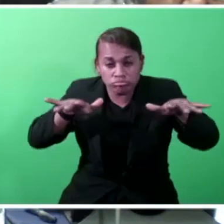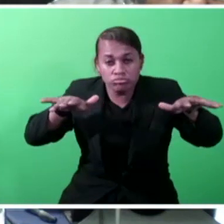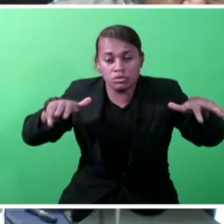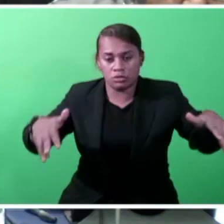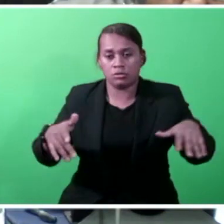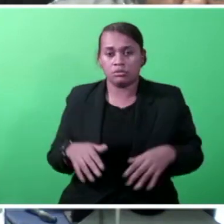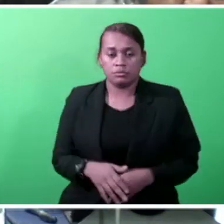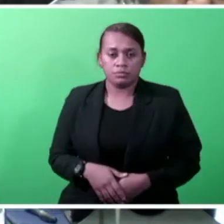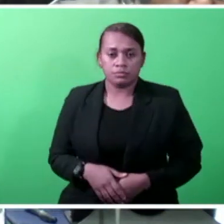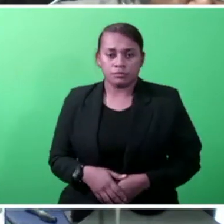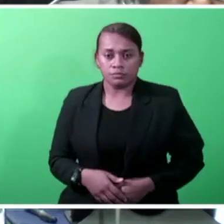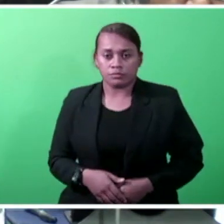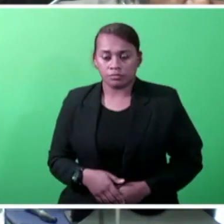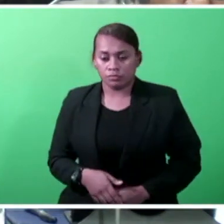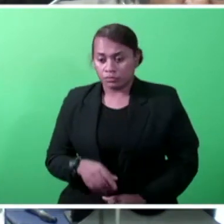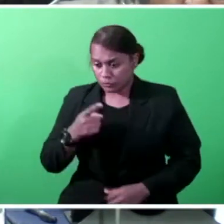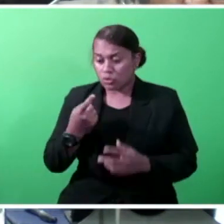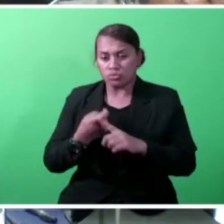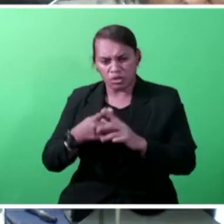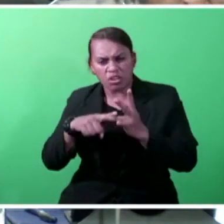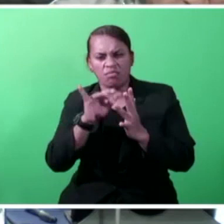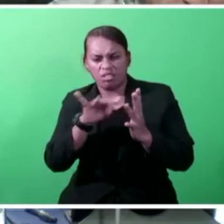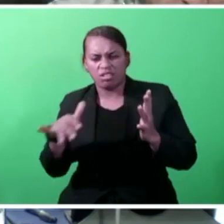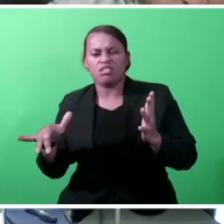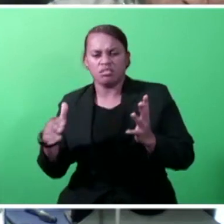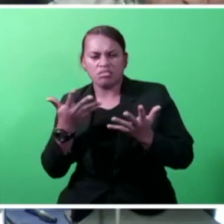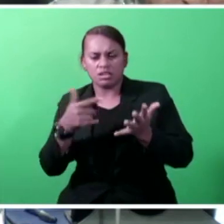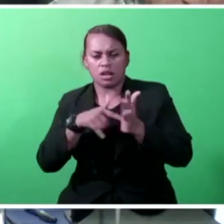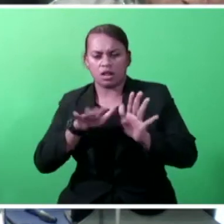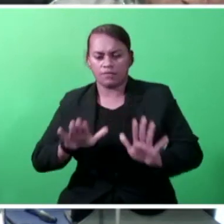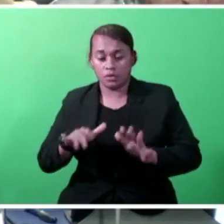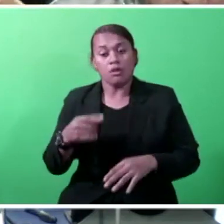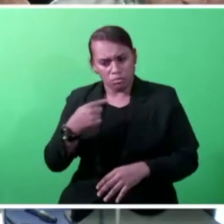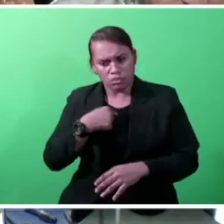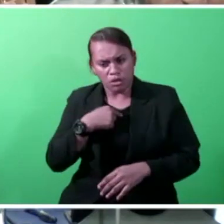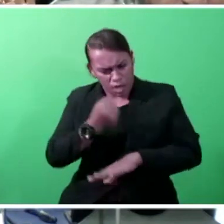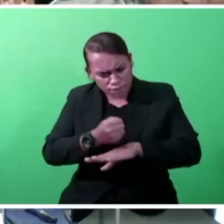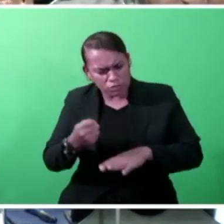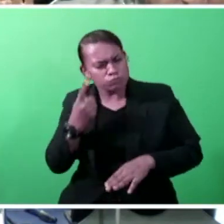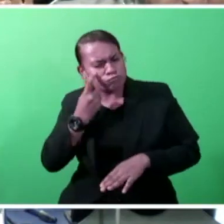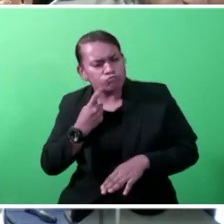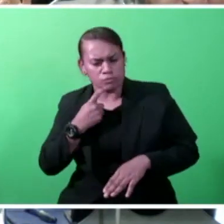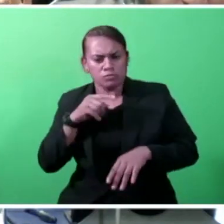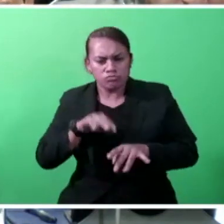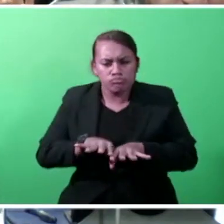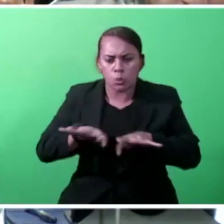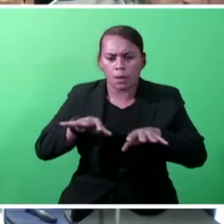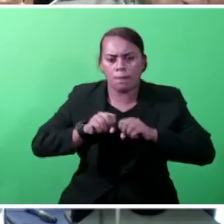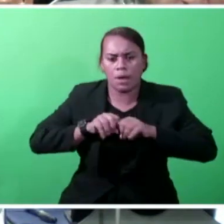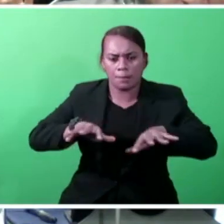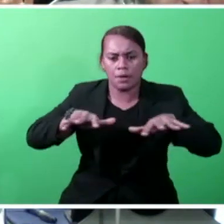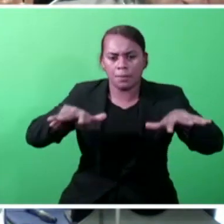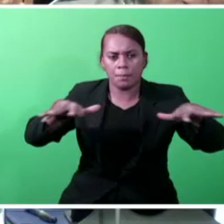these places that I mentioned, Korovo, Kayasi, Levuka, and Namboalu. And of course, we intend to extend the services of BDM. But as far as